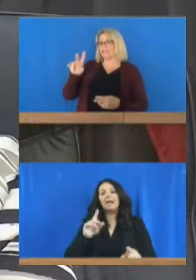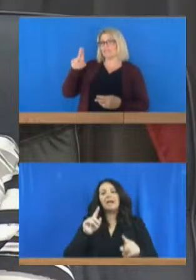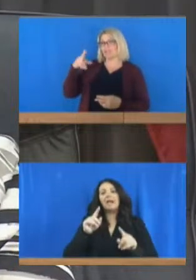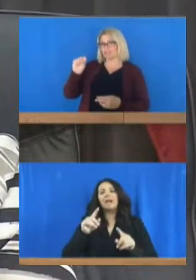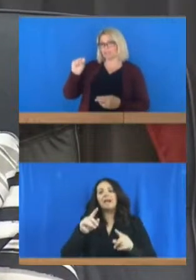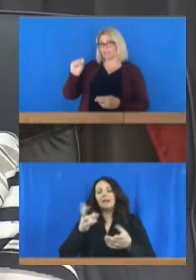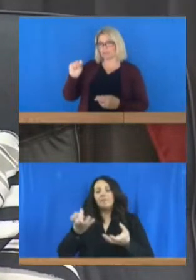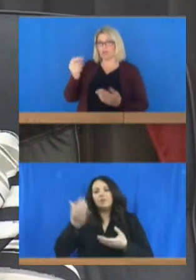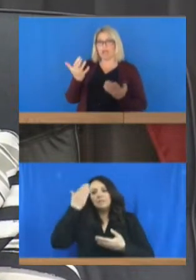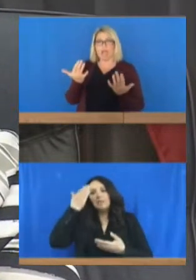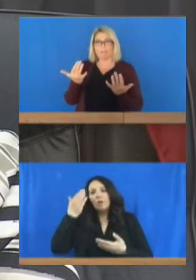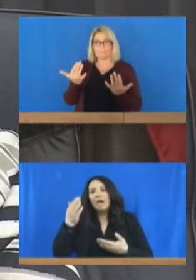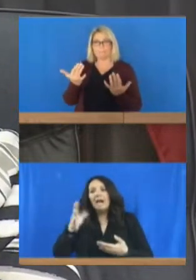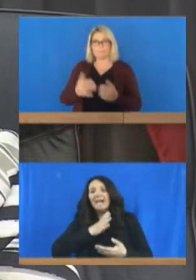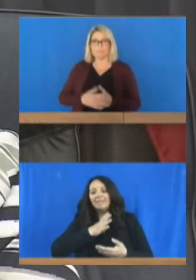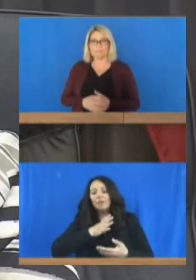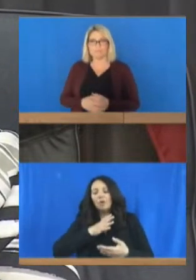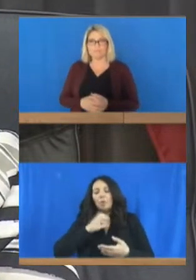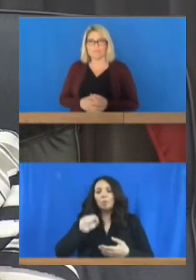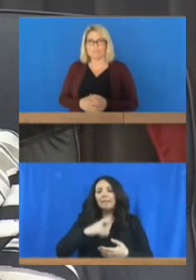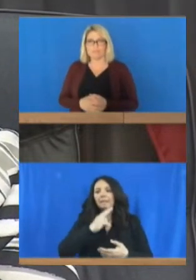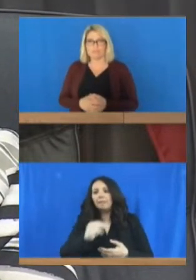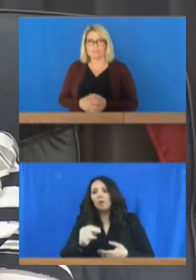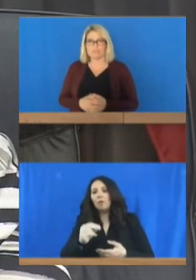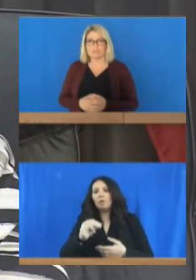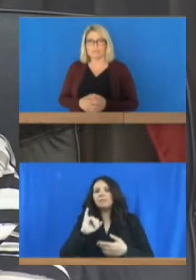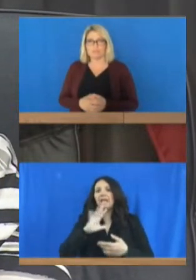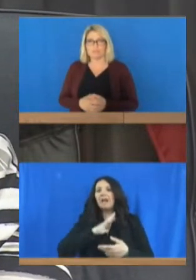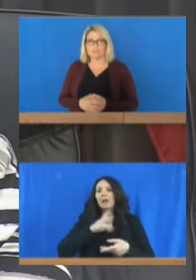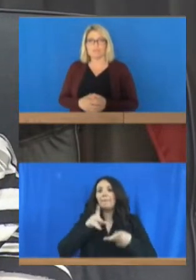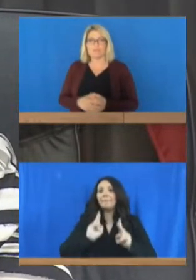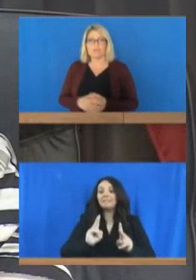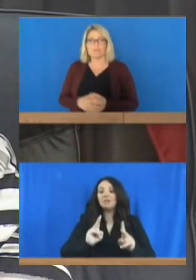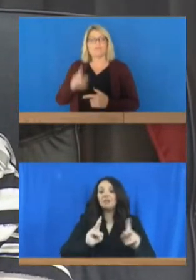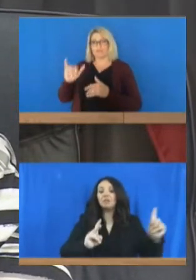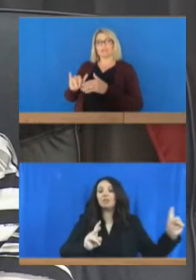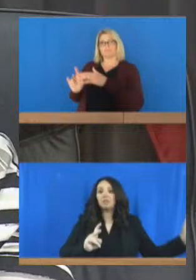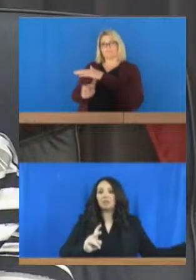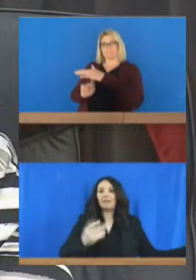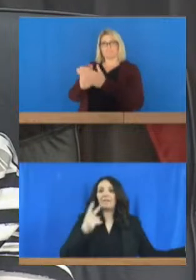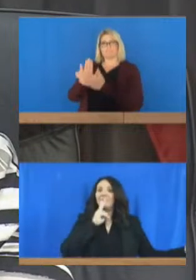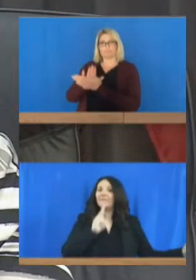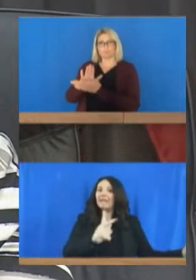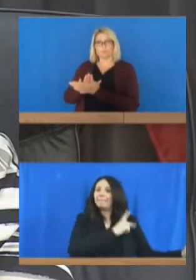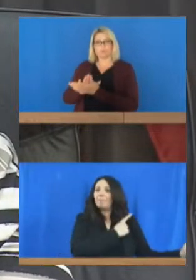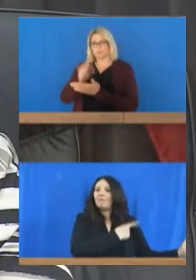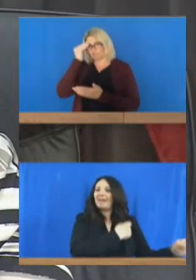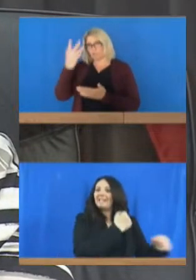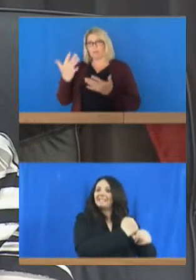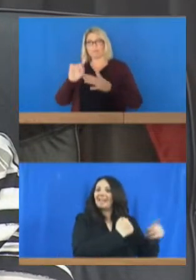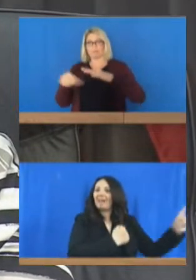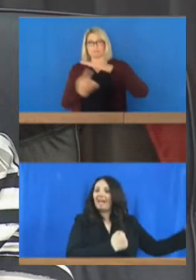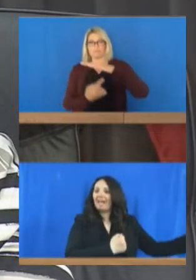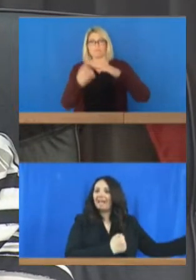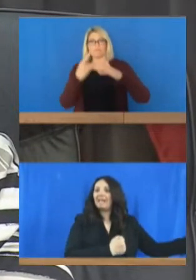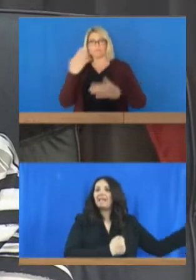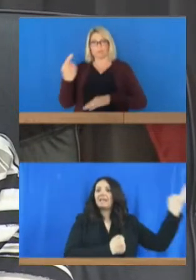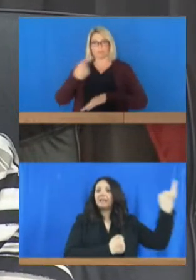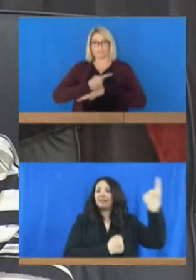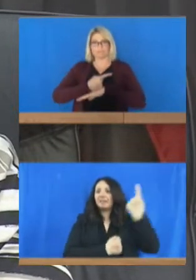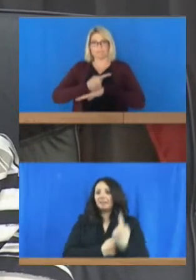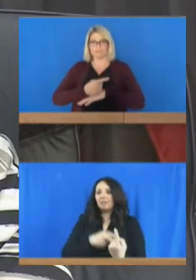letters going out. So I don't have the exact number, although, again, I think people are looking for it right